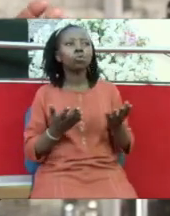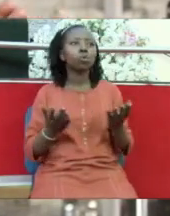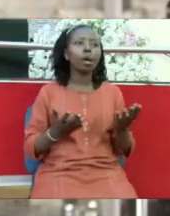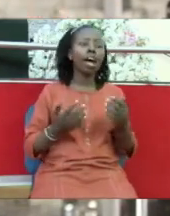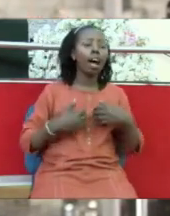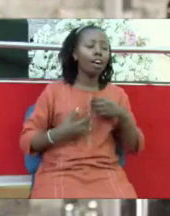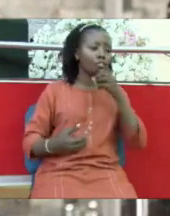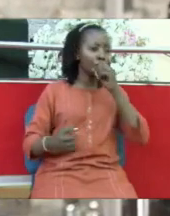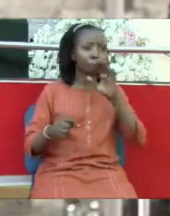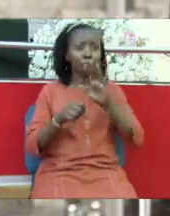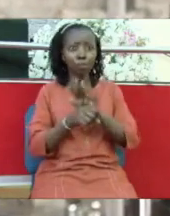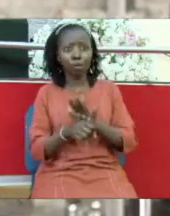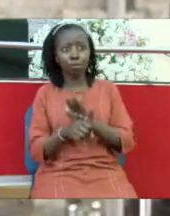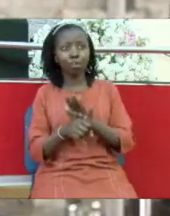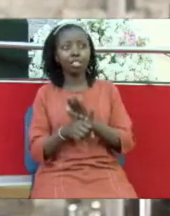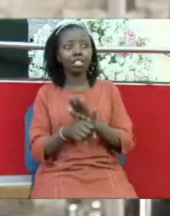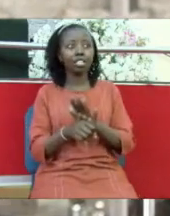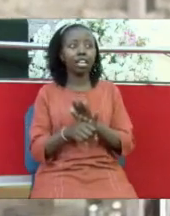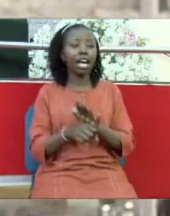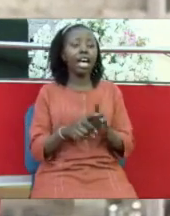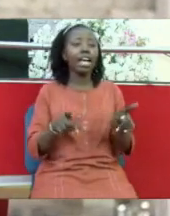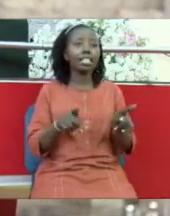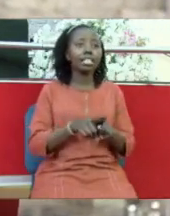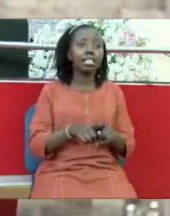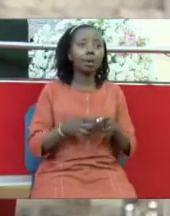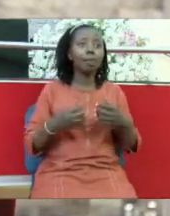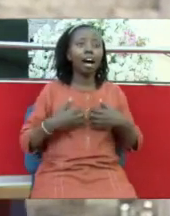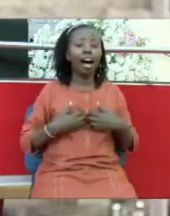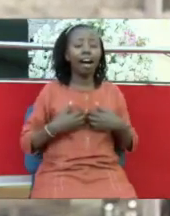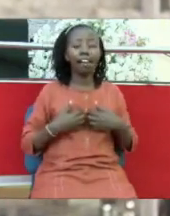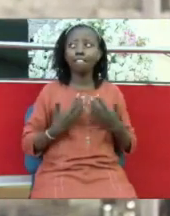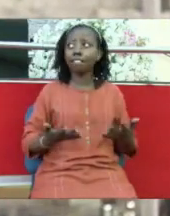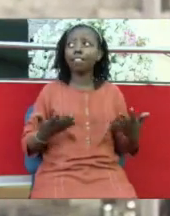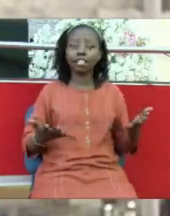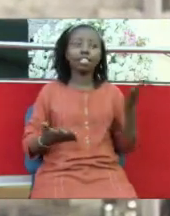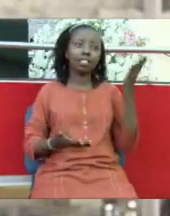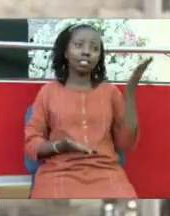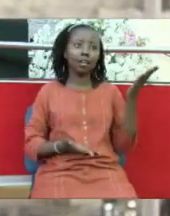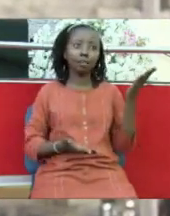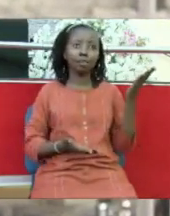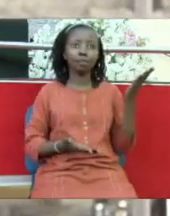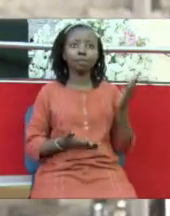promise and there is a possession over there.